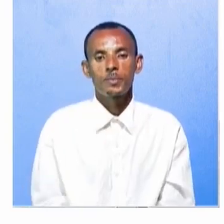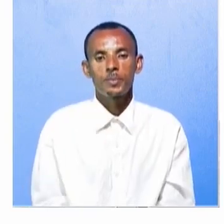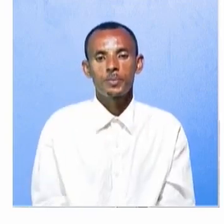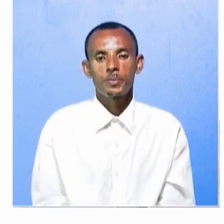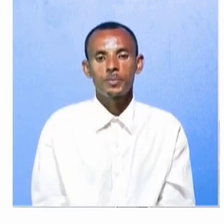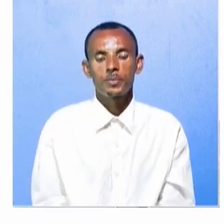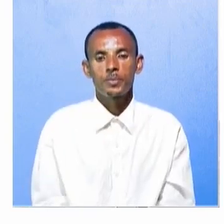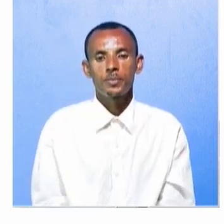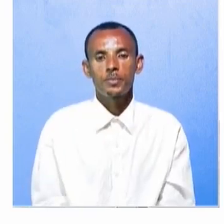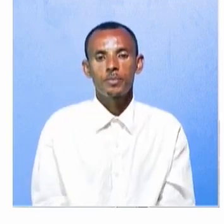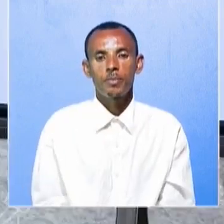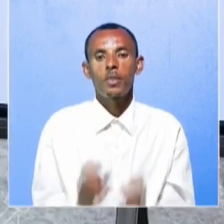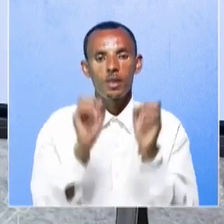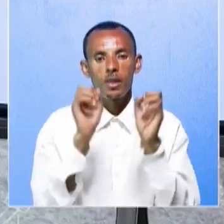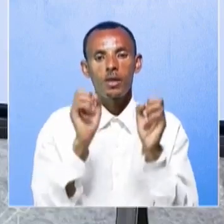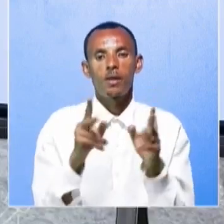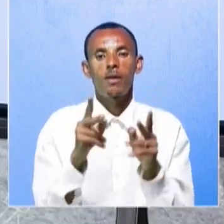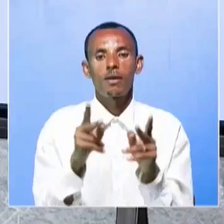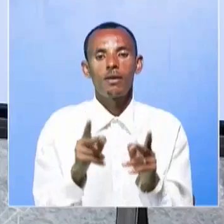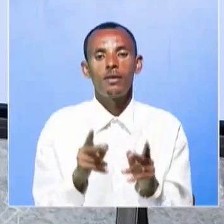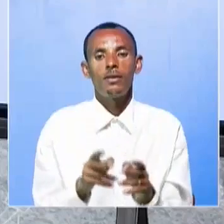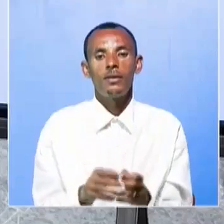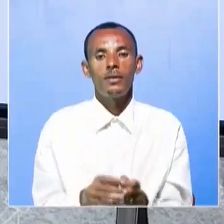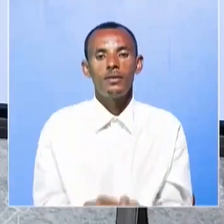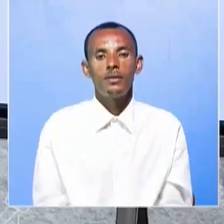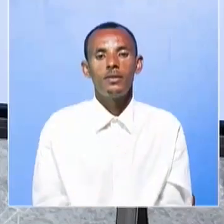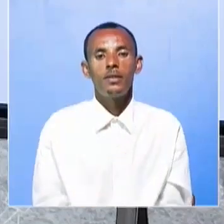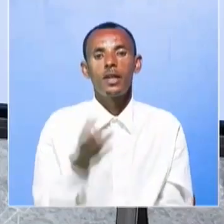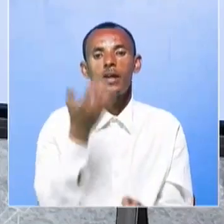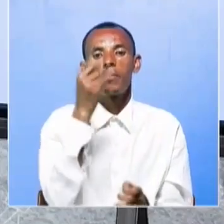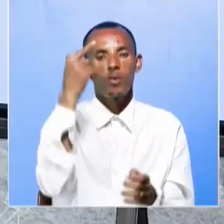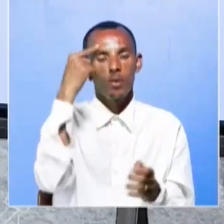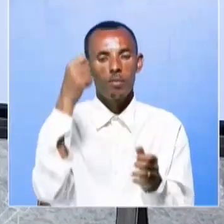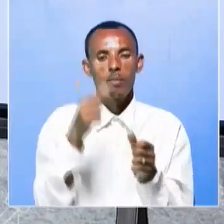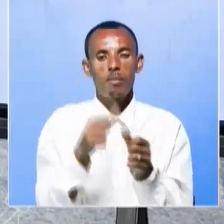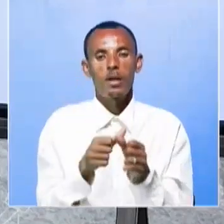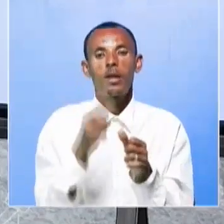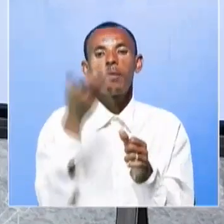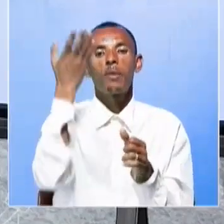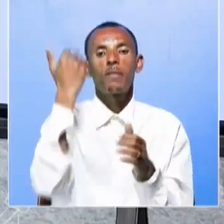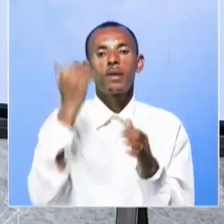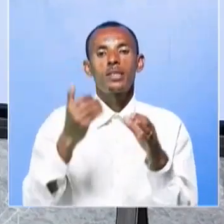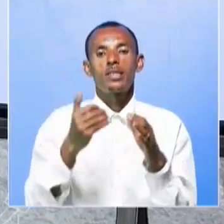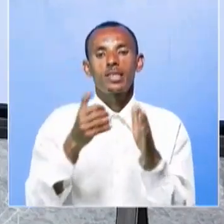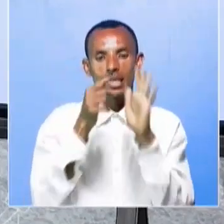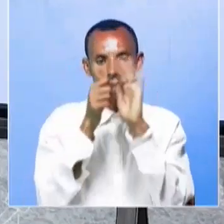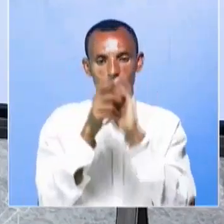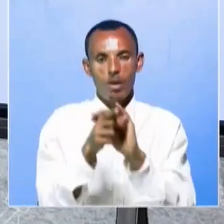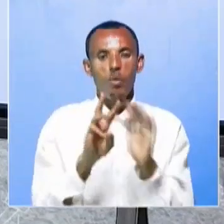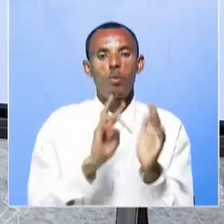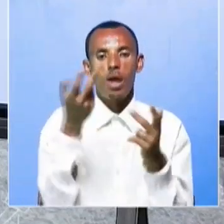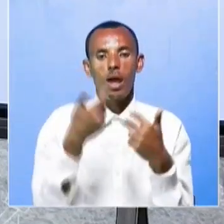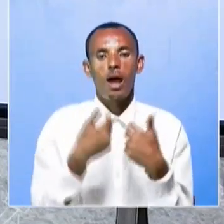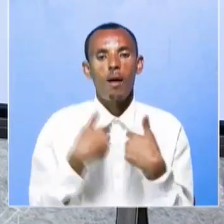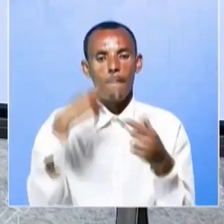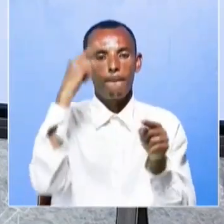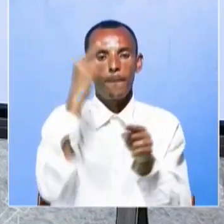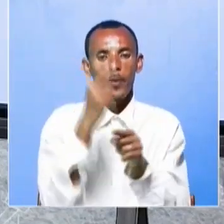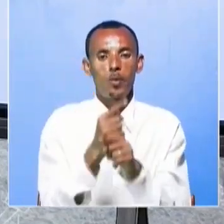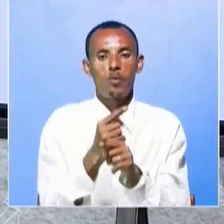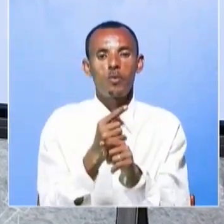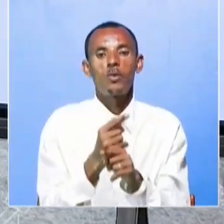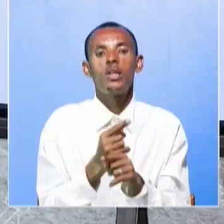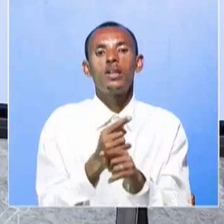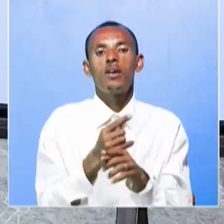X here. Okay. If you remember, in our previous example, we have proved a